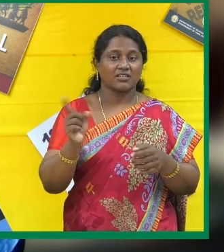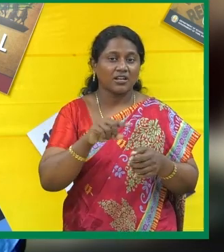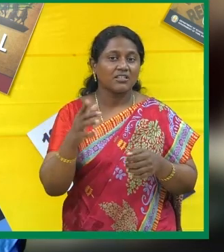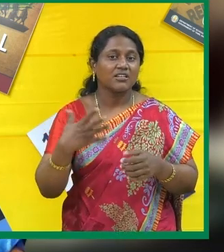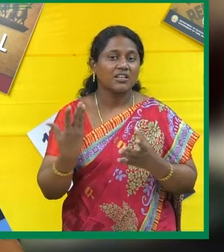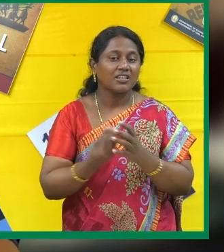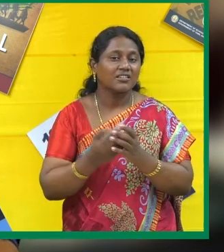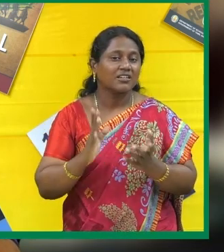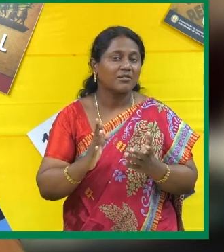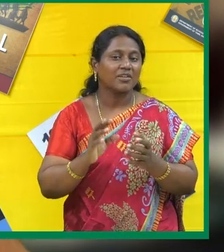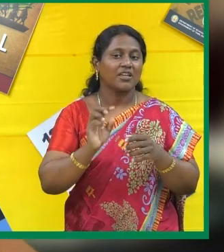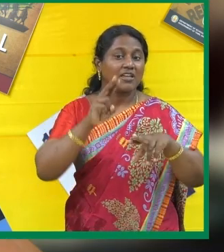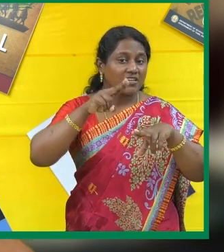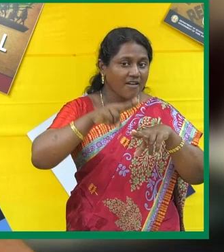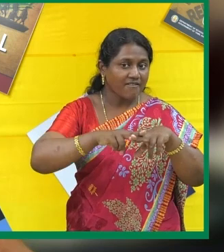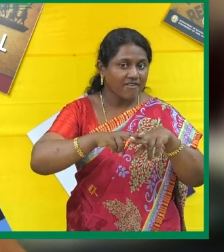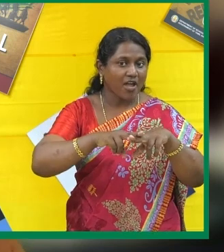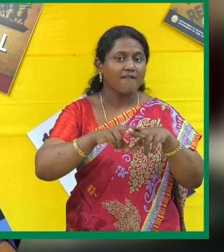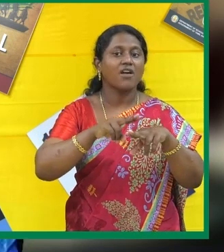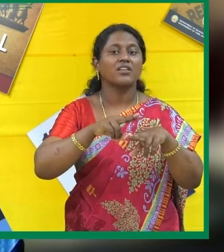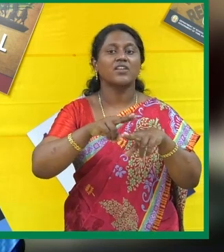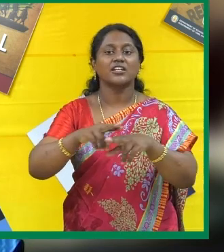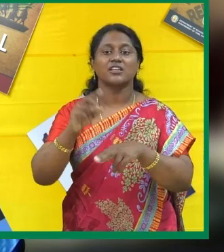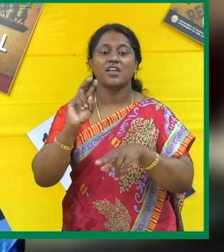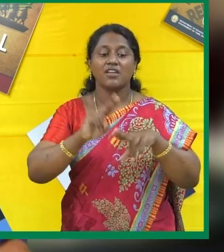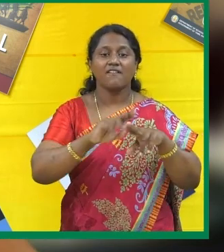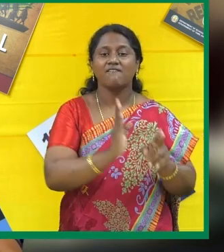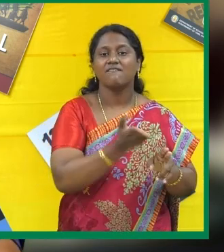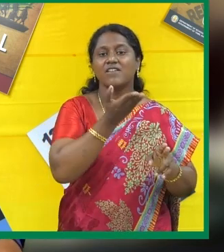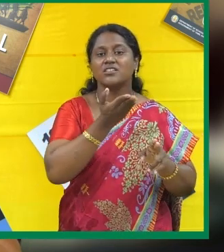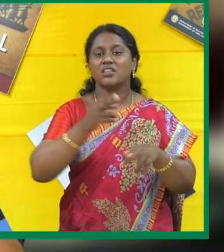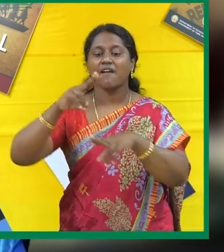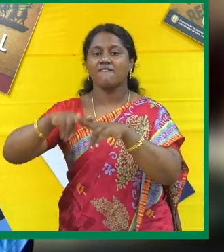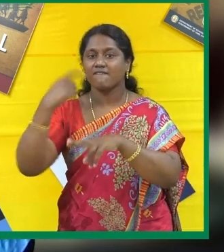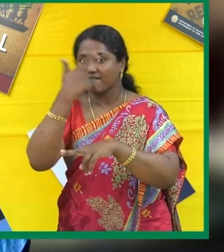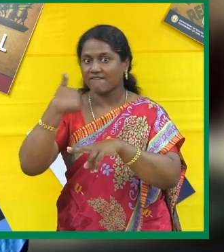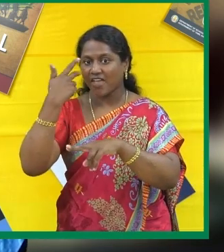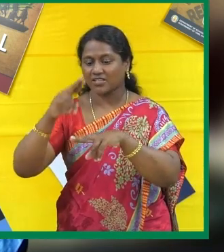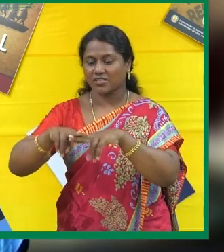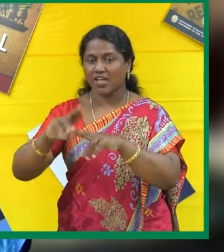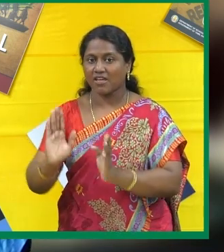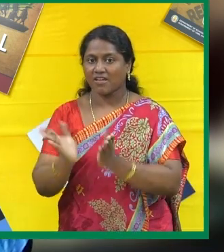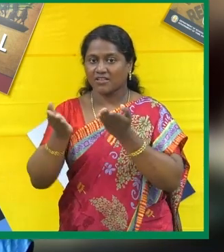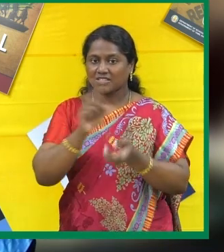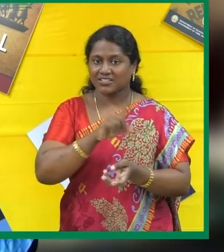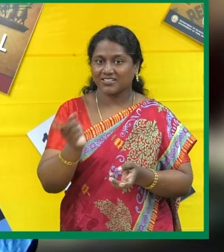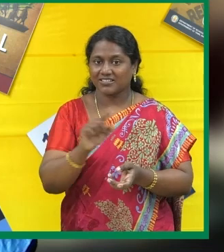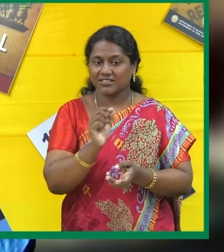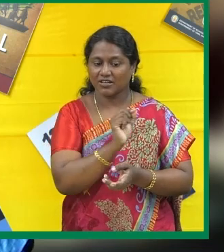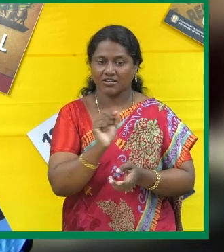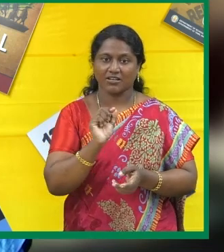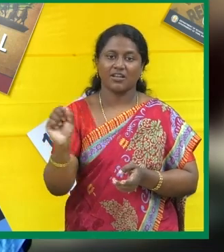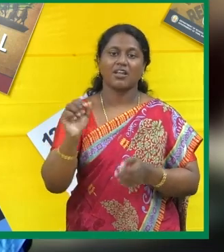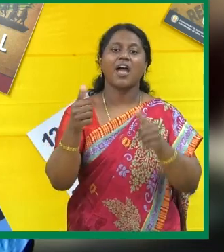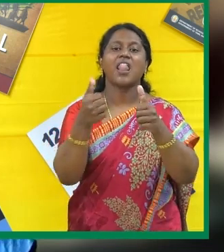here? F. Forward, F is the first letter. Face, F is the first letter. If you underline